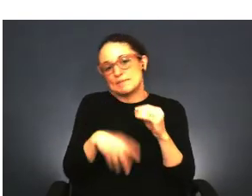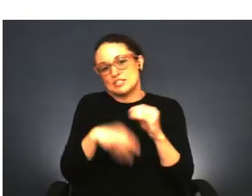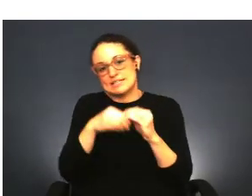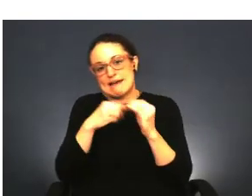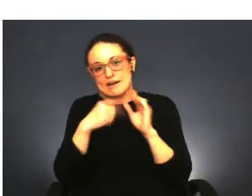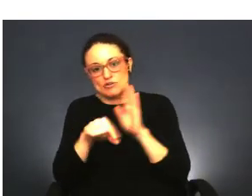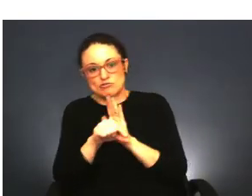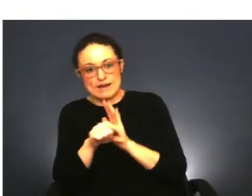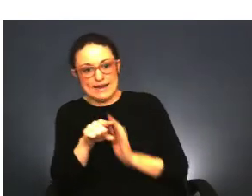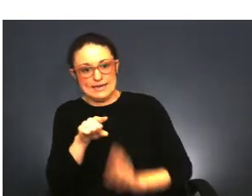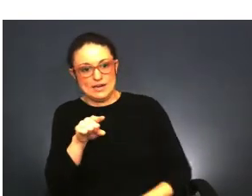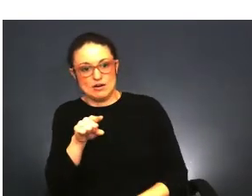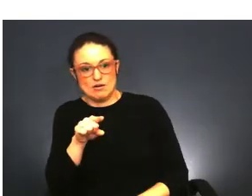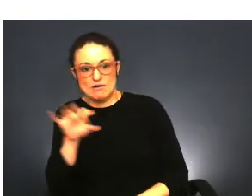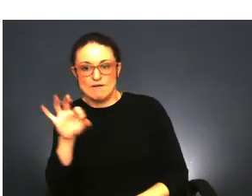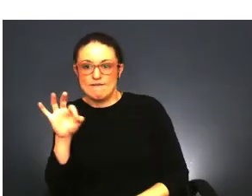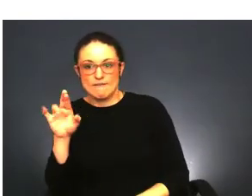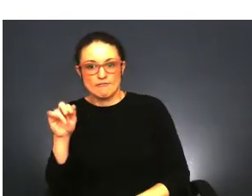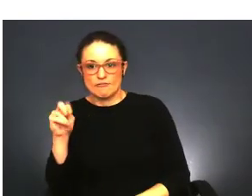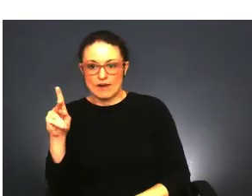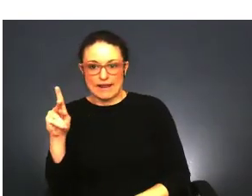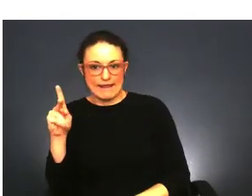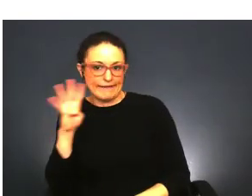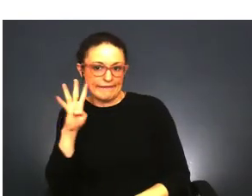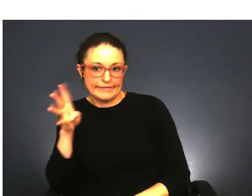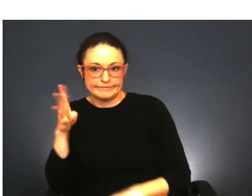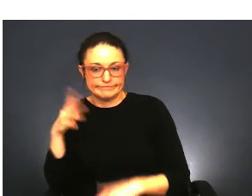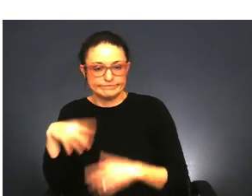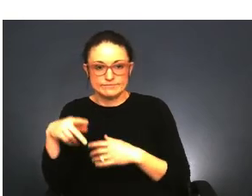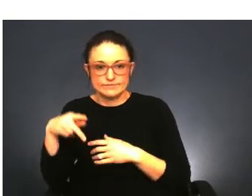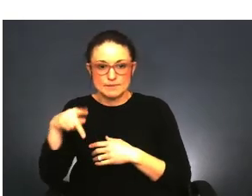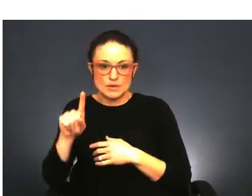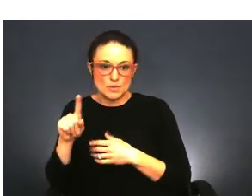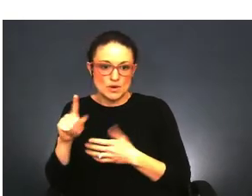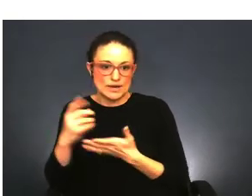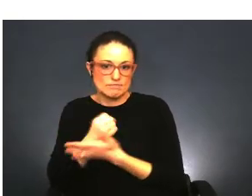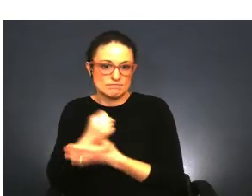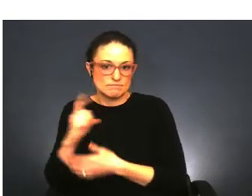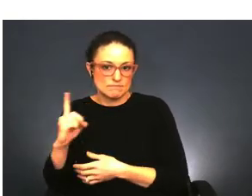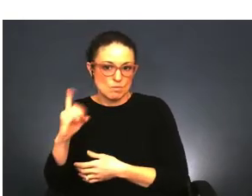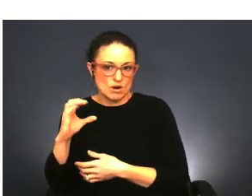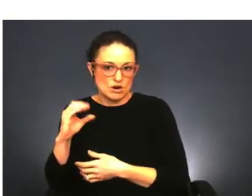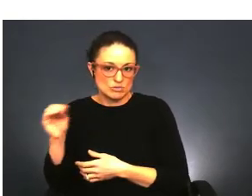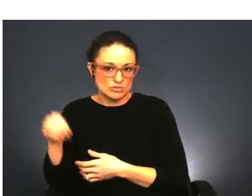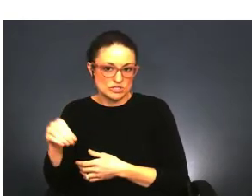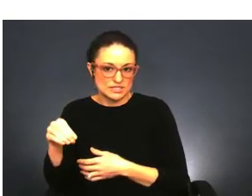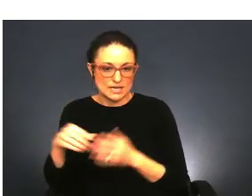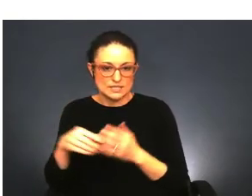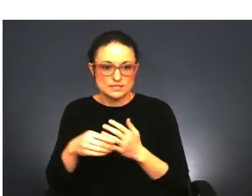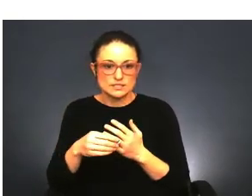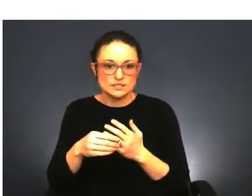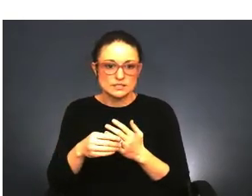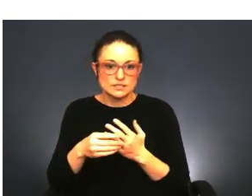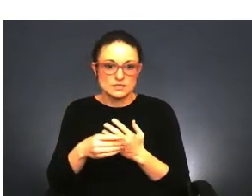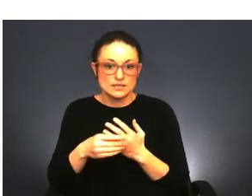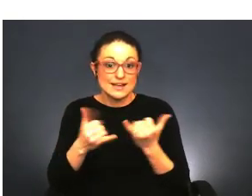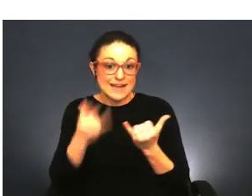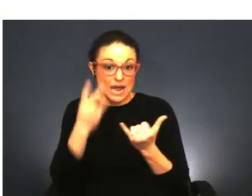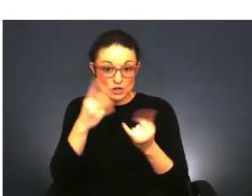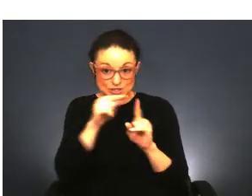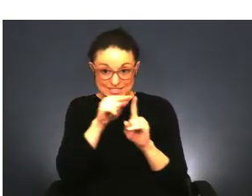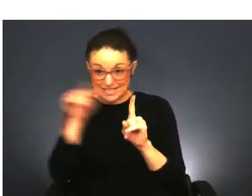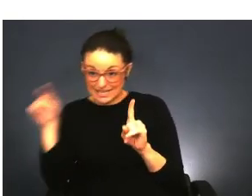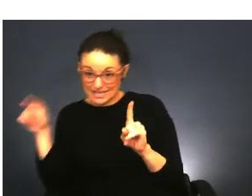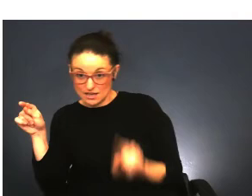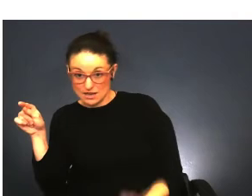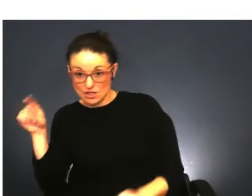We'll say that Frank did P1 and got a 100% on it. Now you'll see over here,